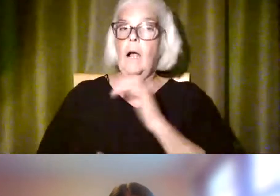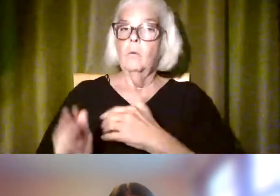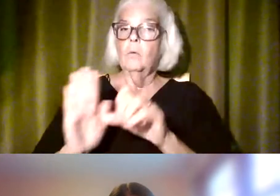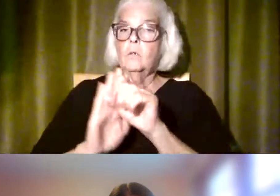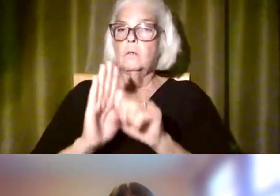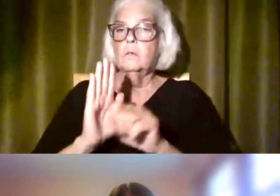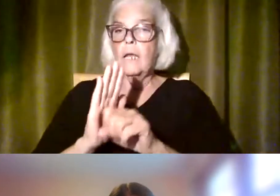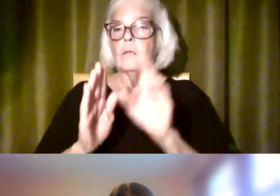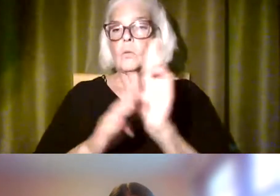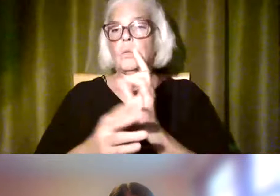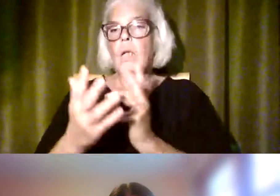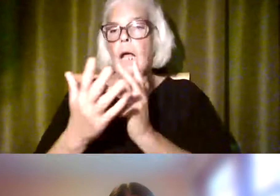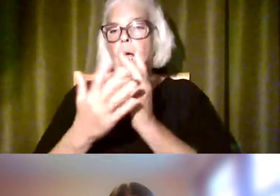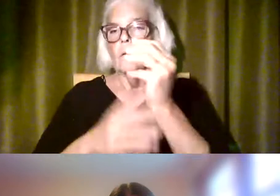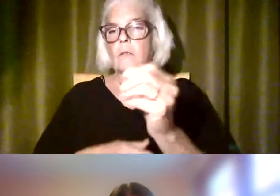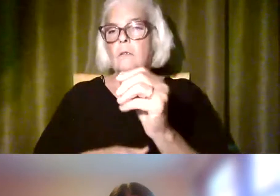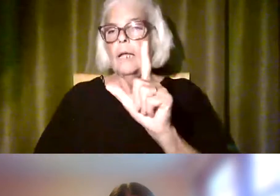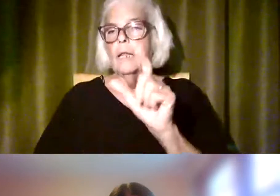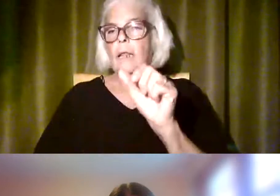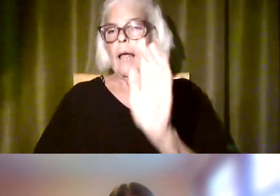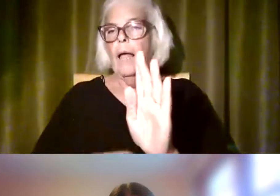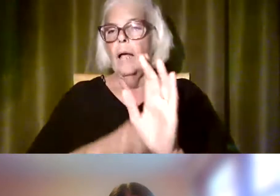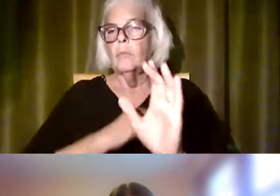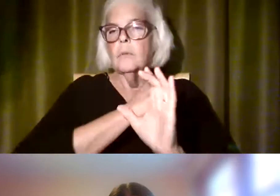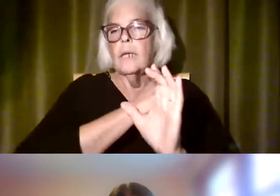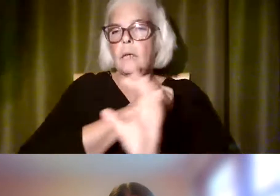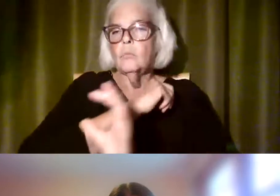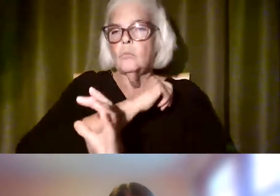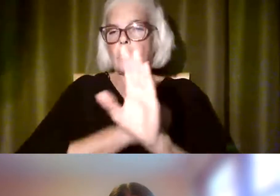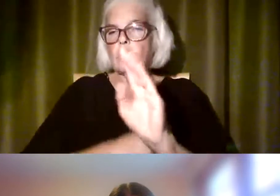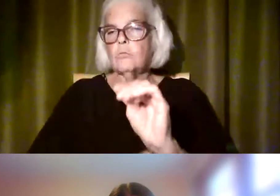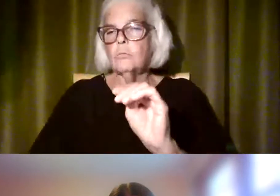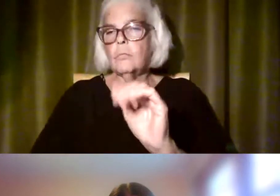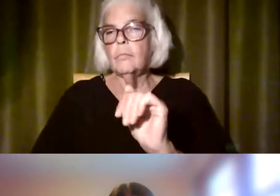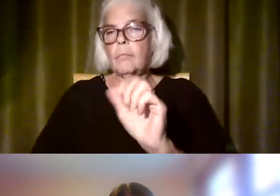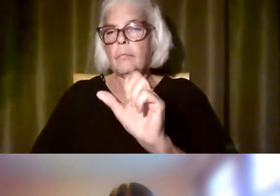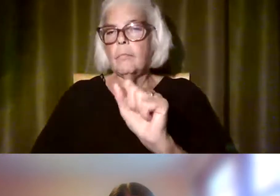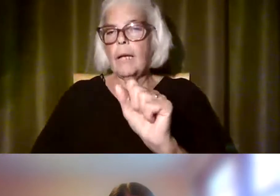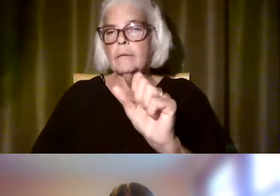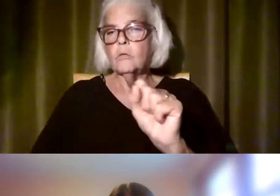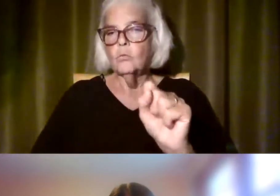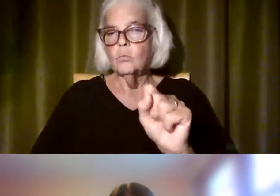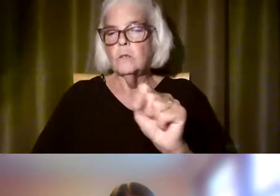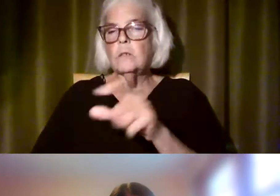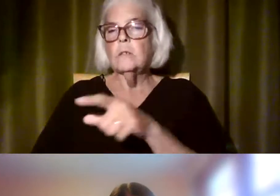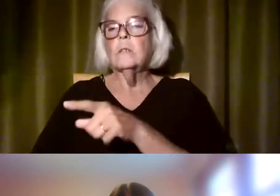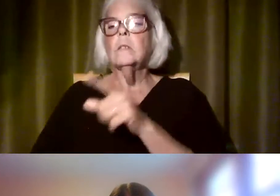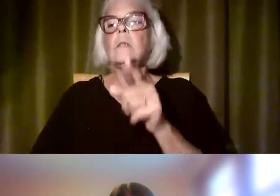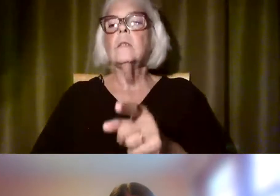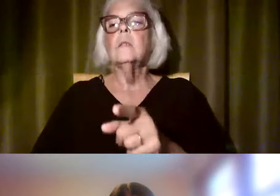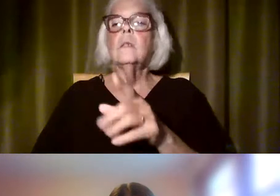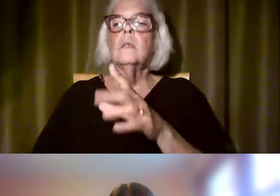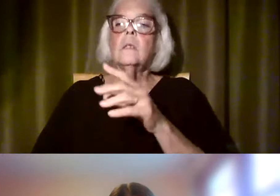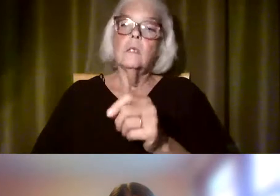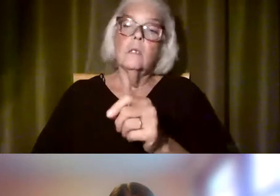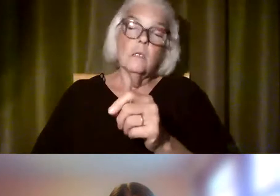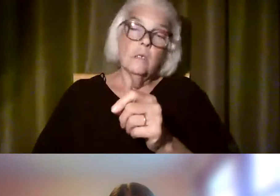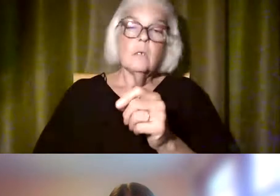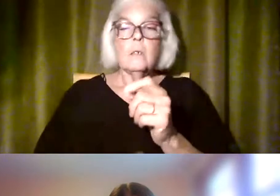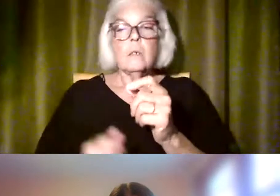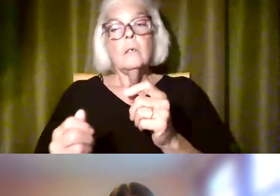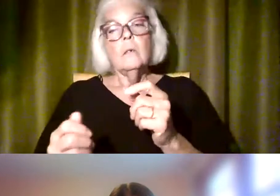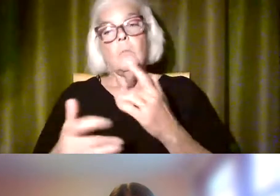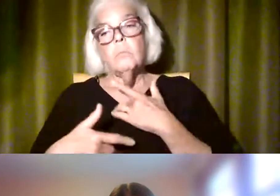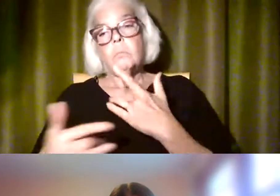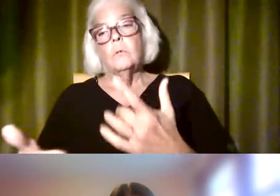lab in Cambridge, Massachusetts. Our turnaround times have been between 2 and 3 days. I